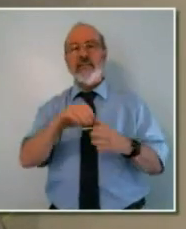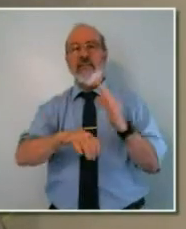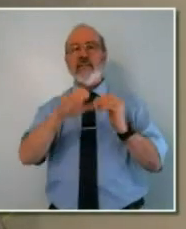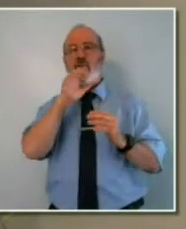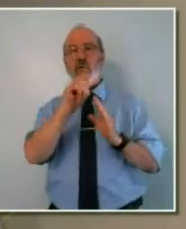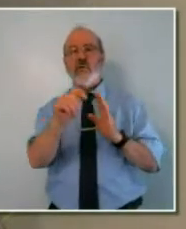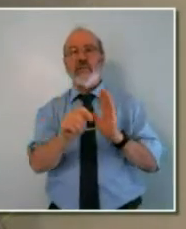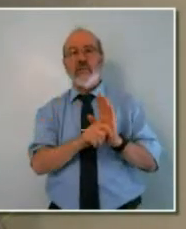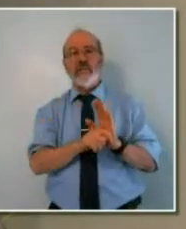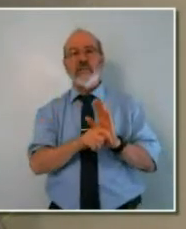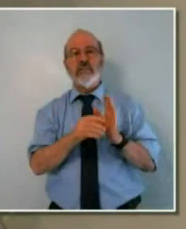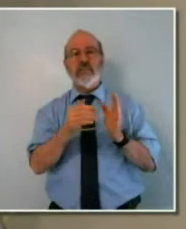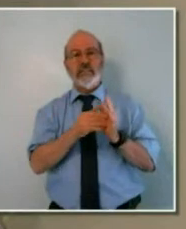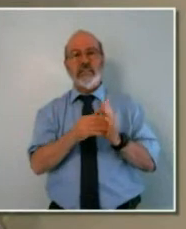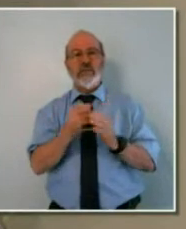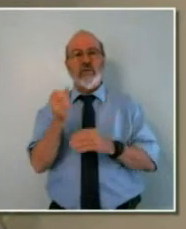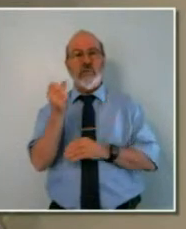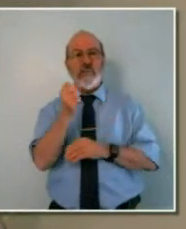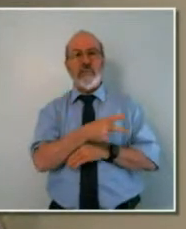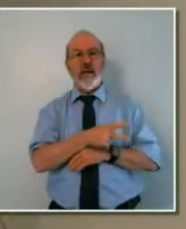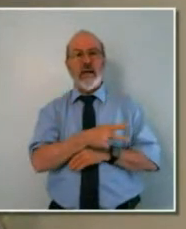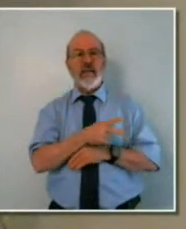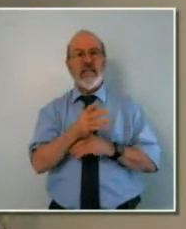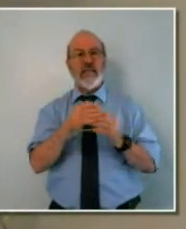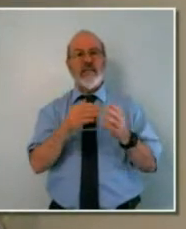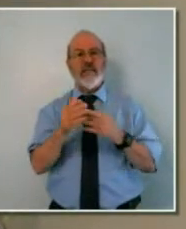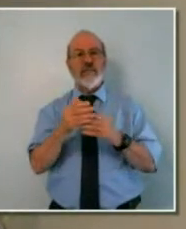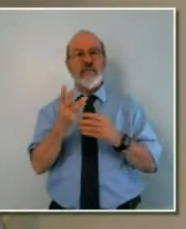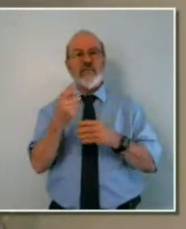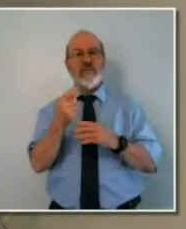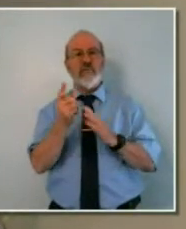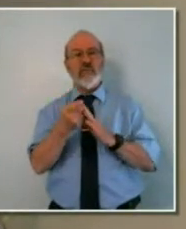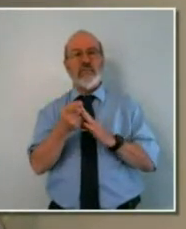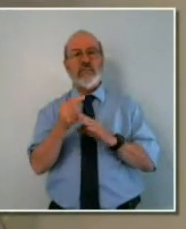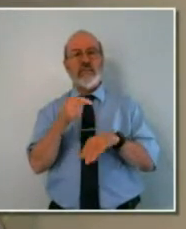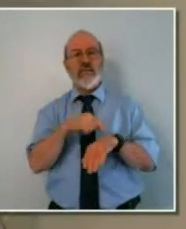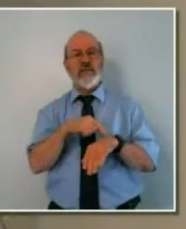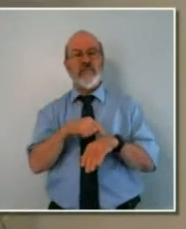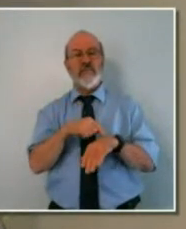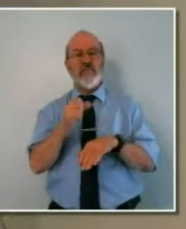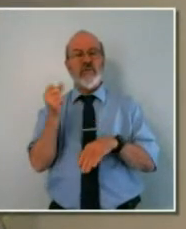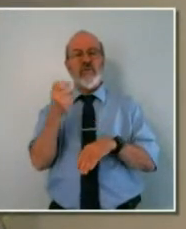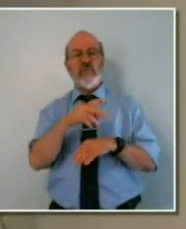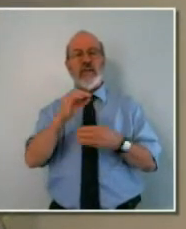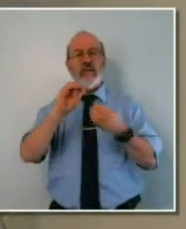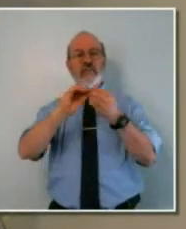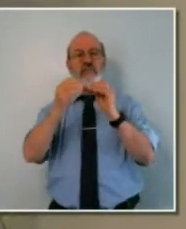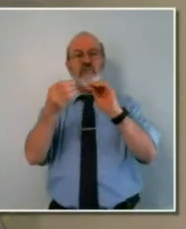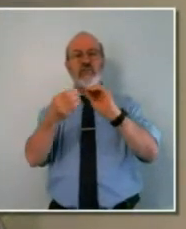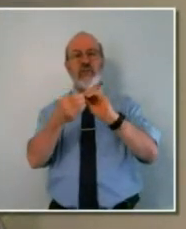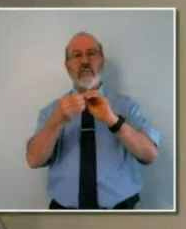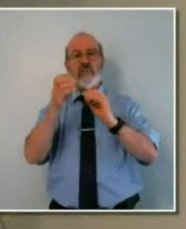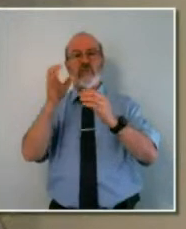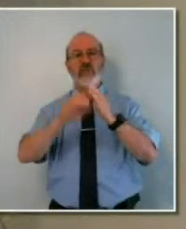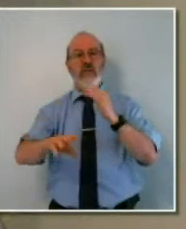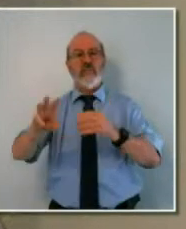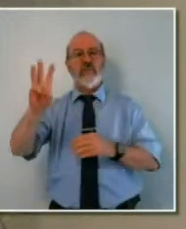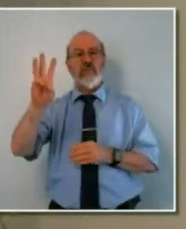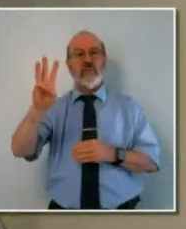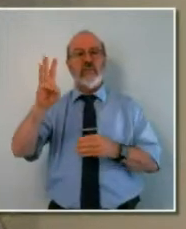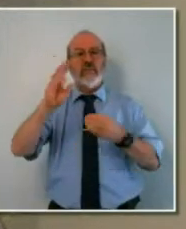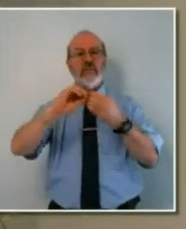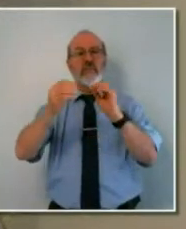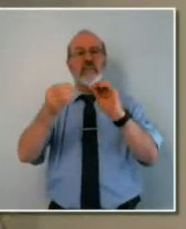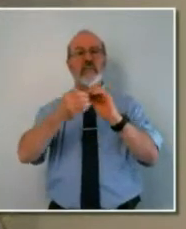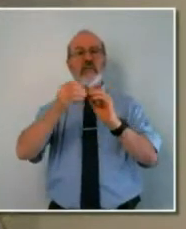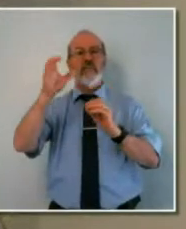Again, I'm going to turn back, even though it's going to take us a few moments' time, go back to Numbers chapter 6. Numbers